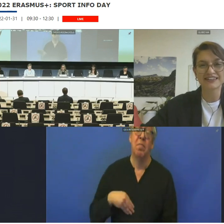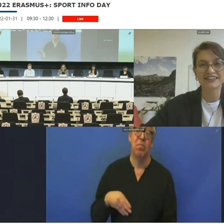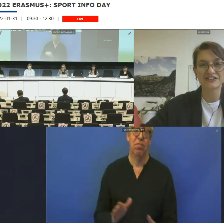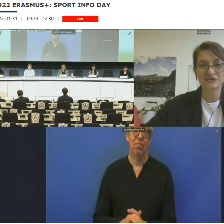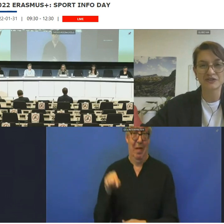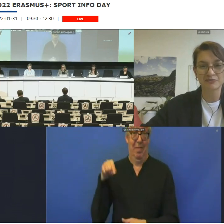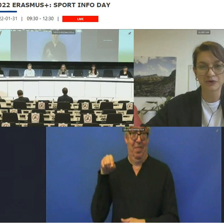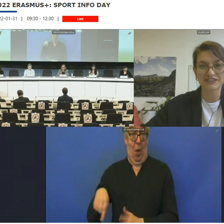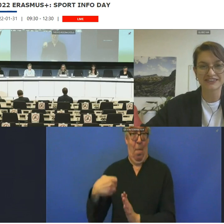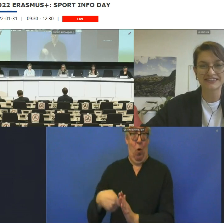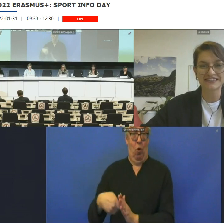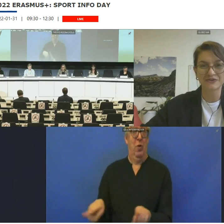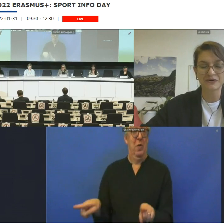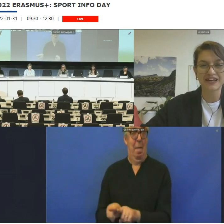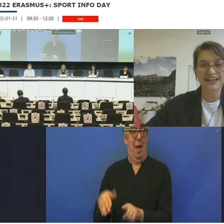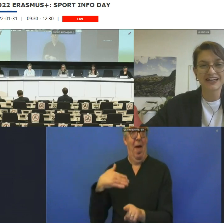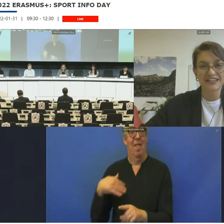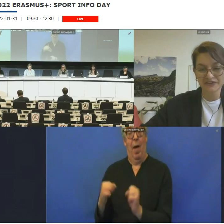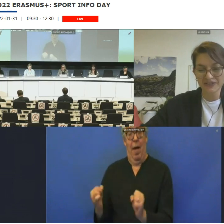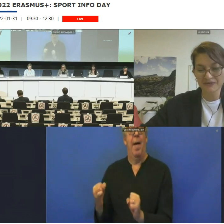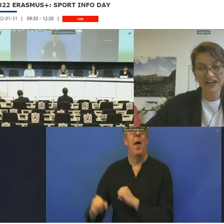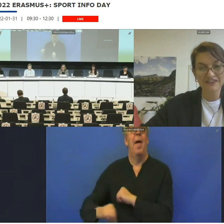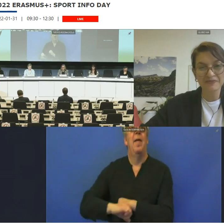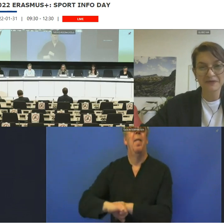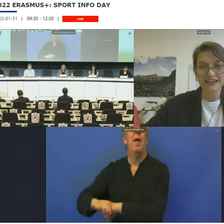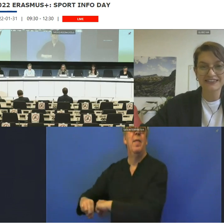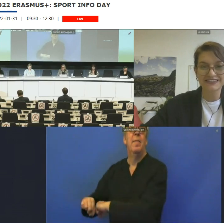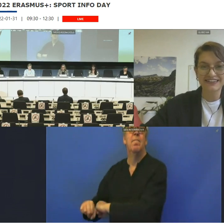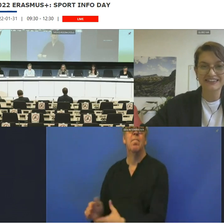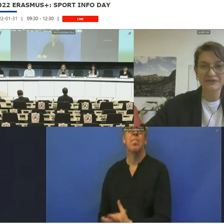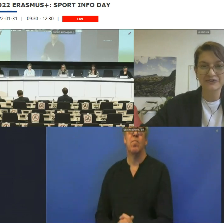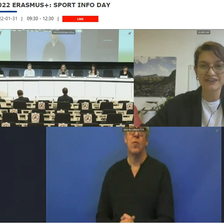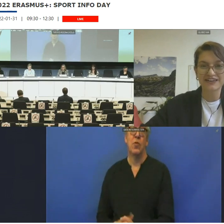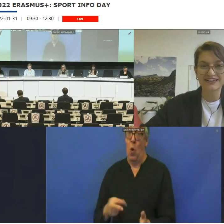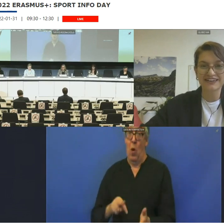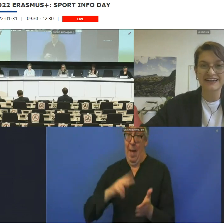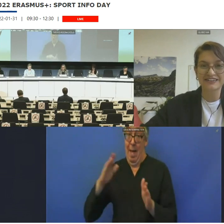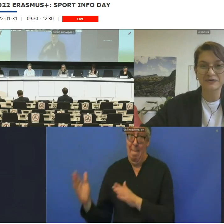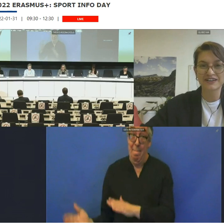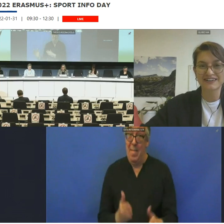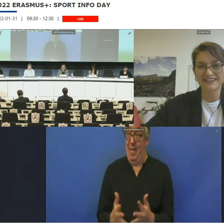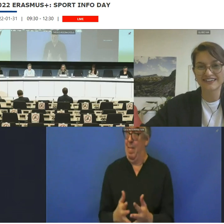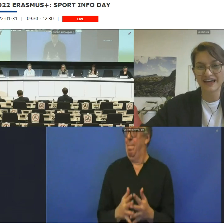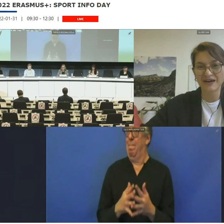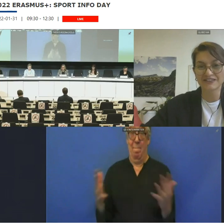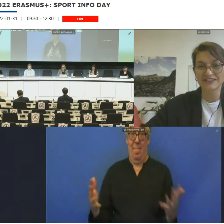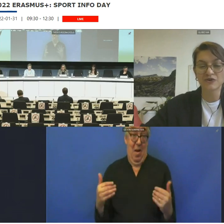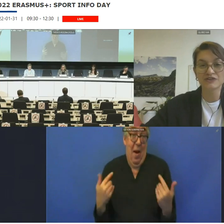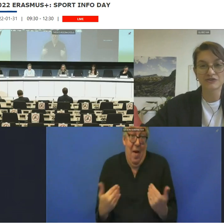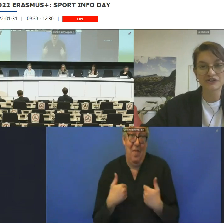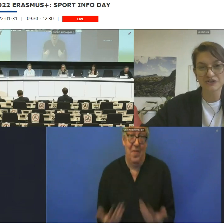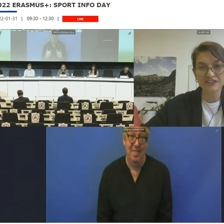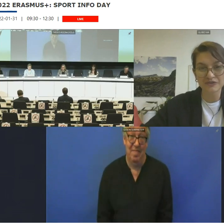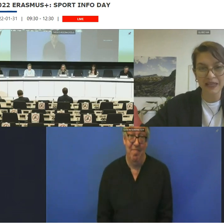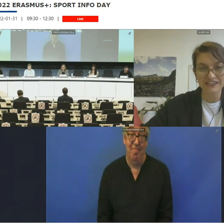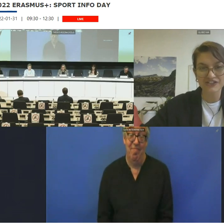to support this goal. So yeah, we have a big plans in Angso Youth, and we are happy to also not only